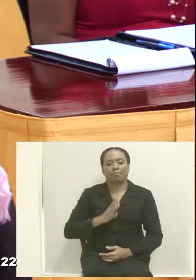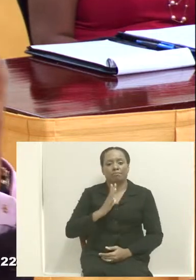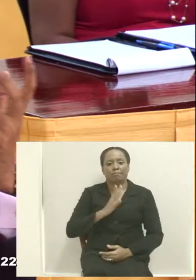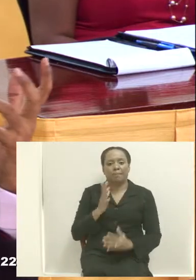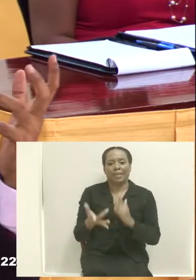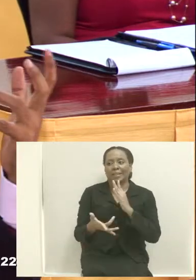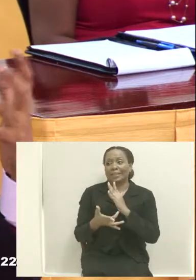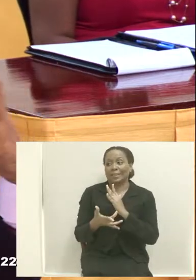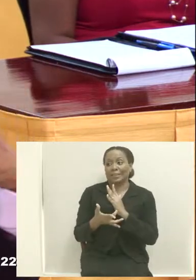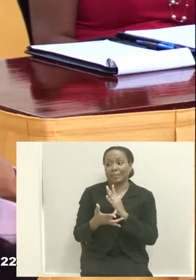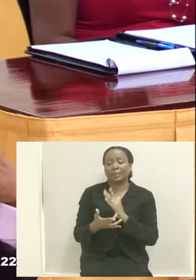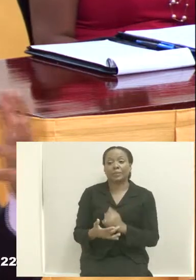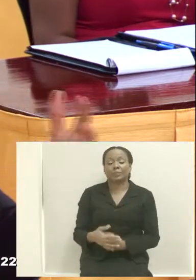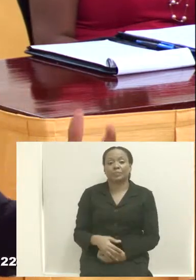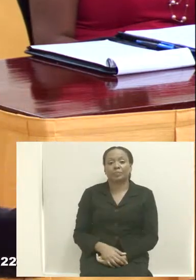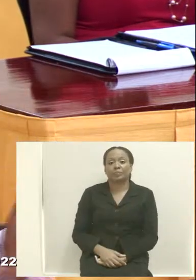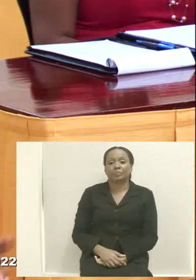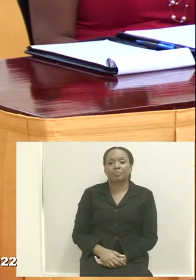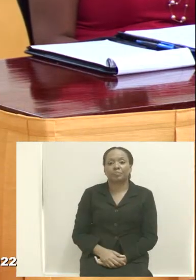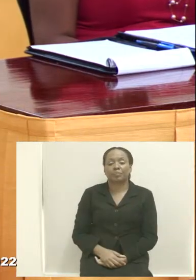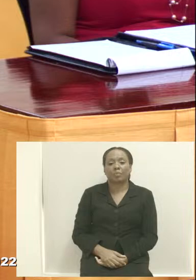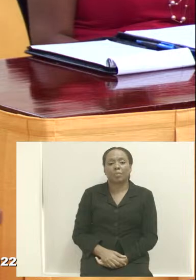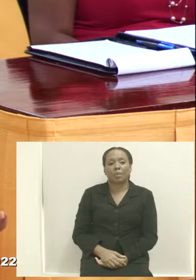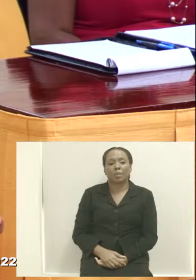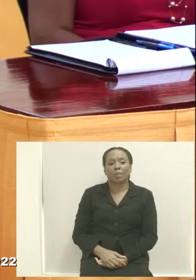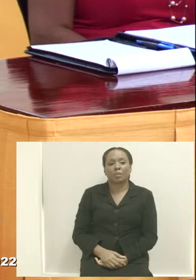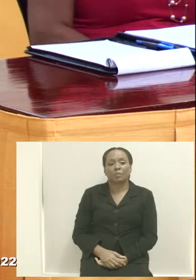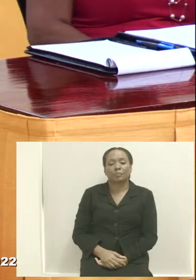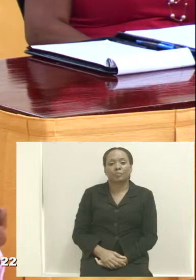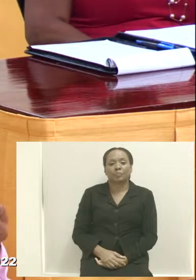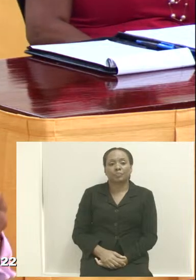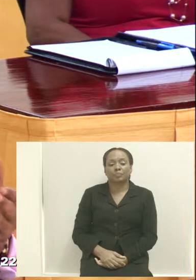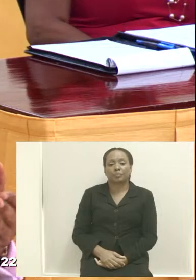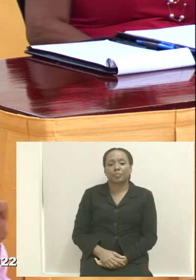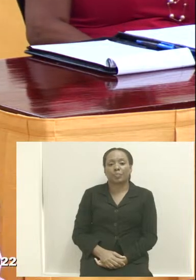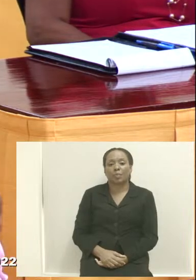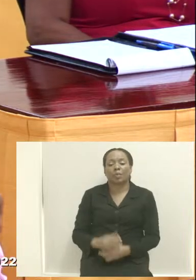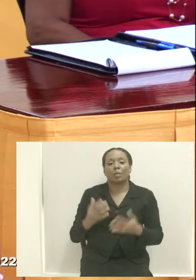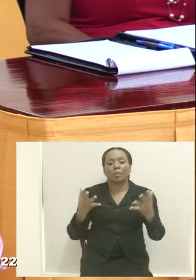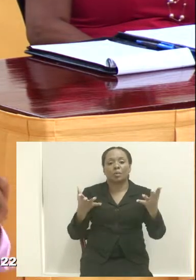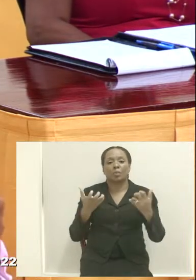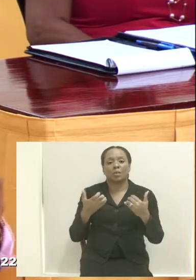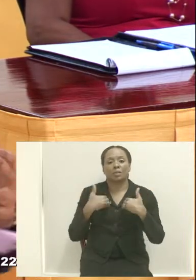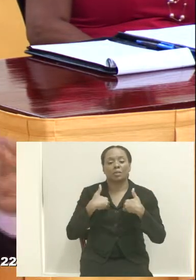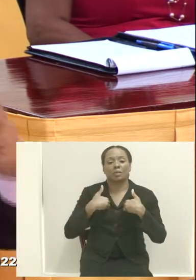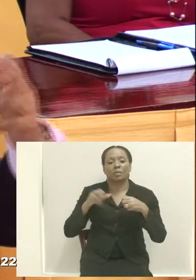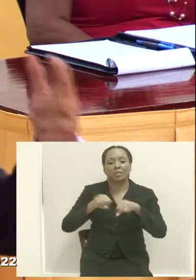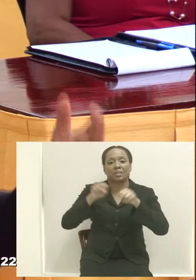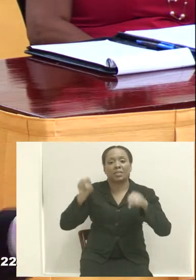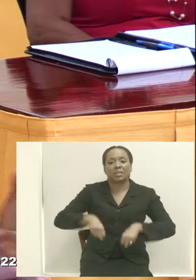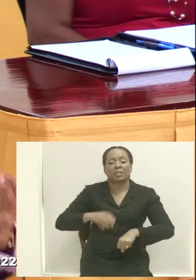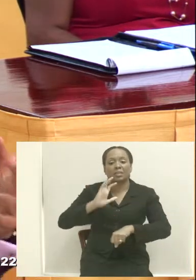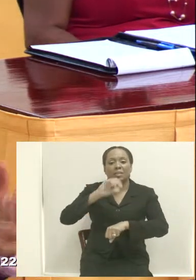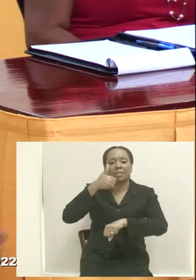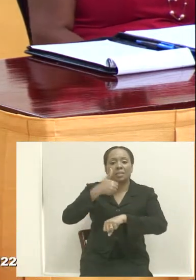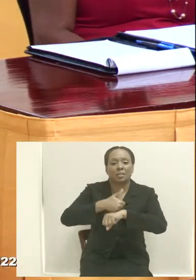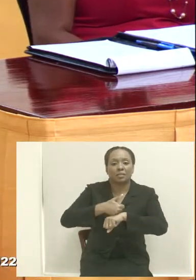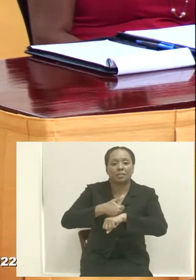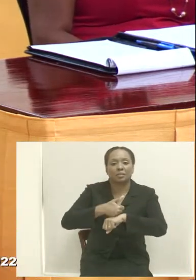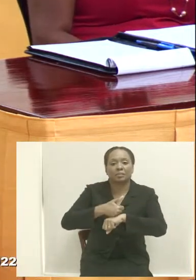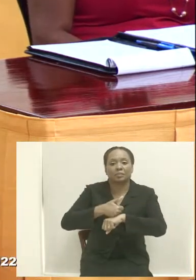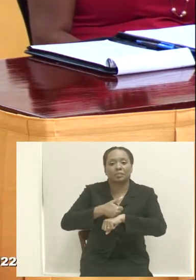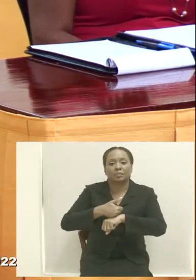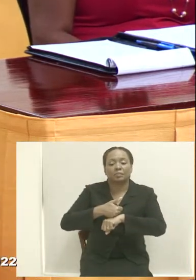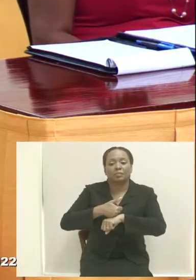ecosystem where you're almost at any given point in that ecosystem, you are able to